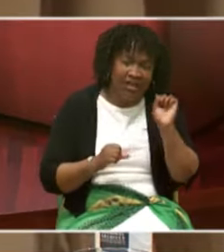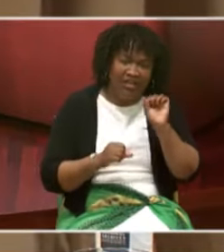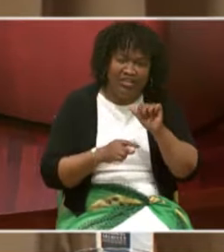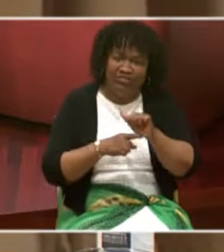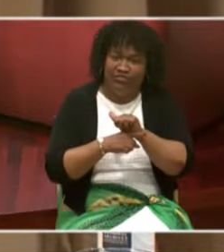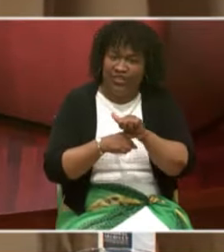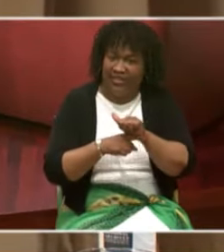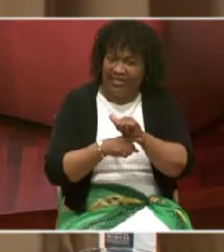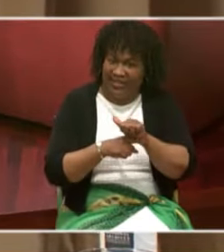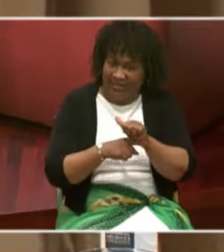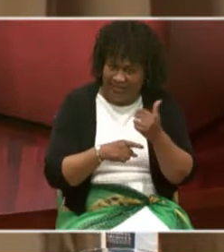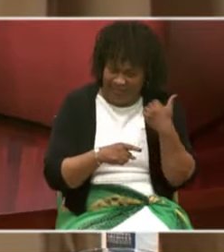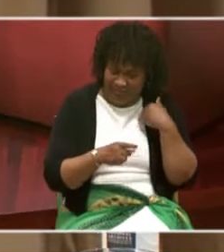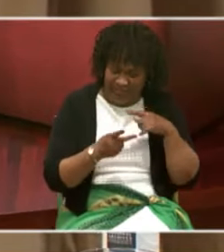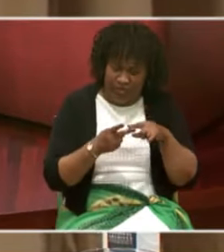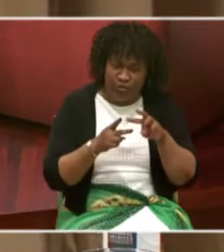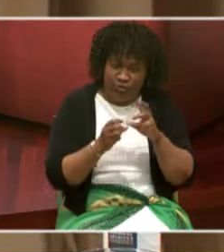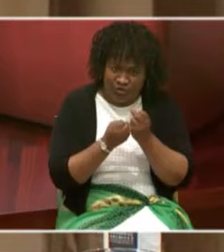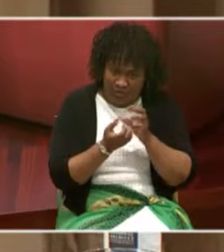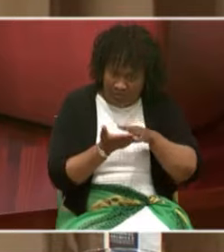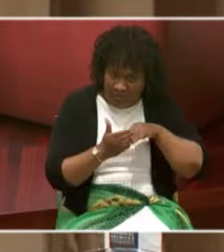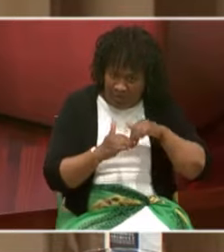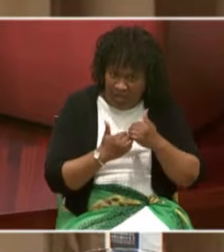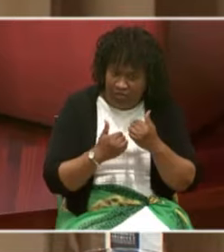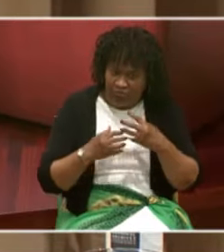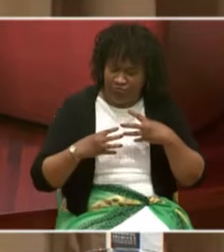R&R. We didn't have a VA.